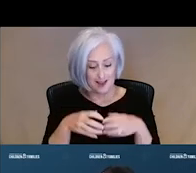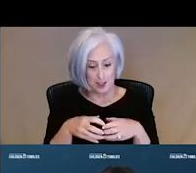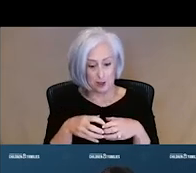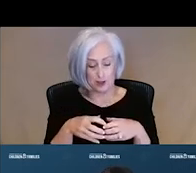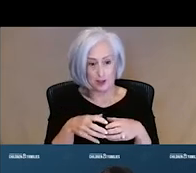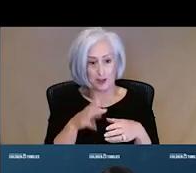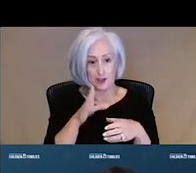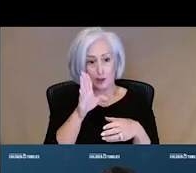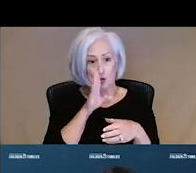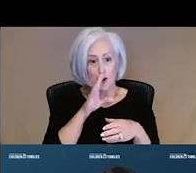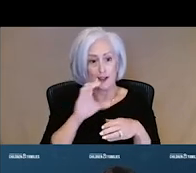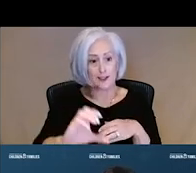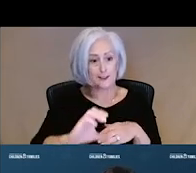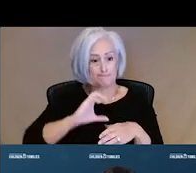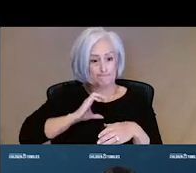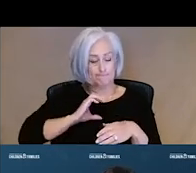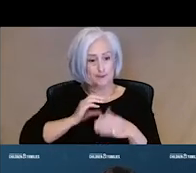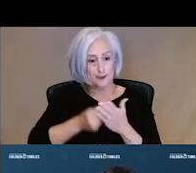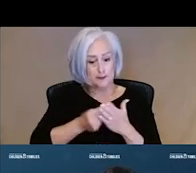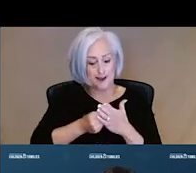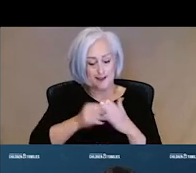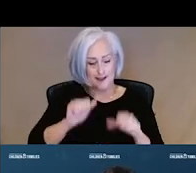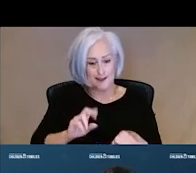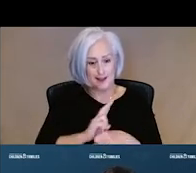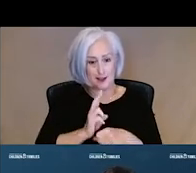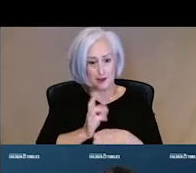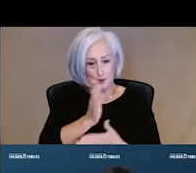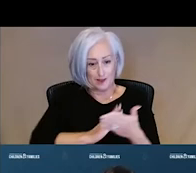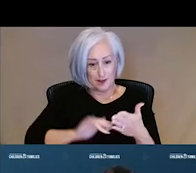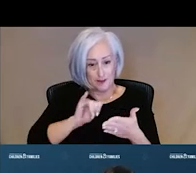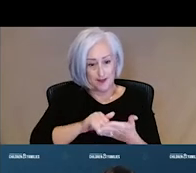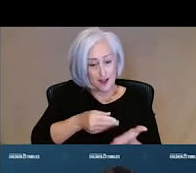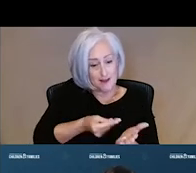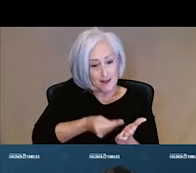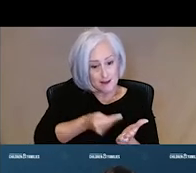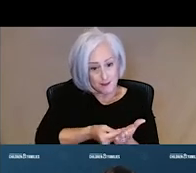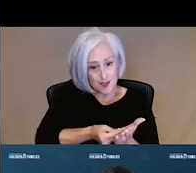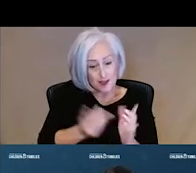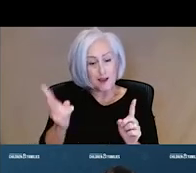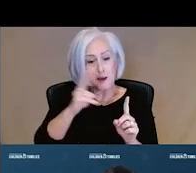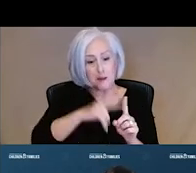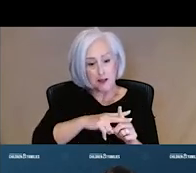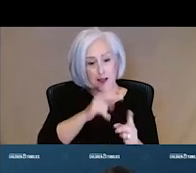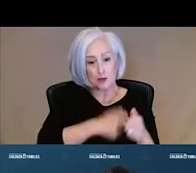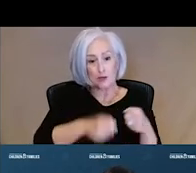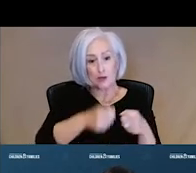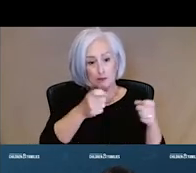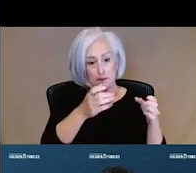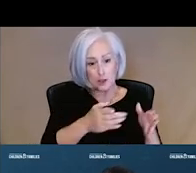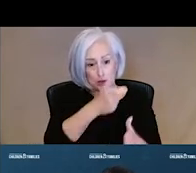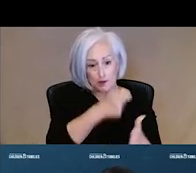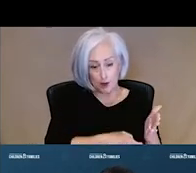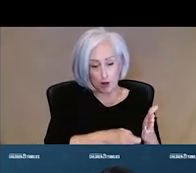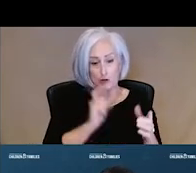funds can utilize a portion of their overall amount of the award on administrative costs to administer the FVPSA ARP